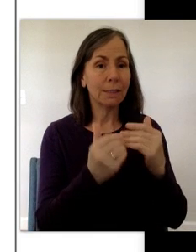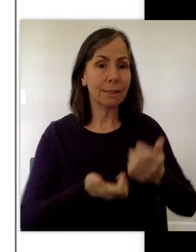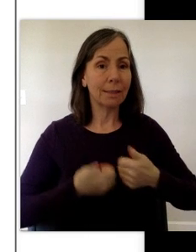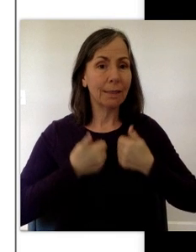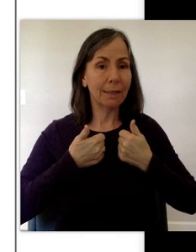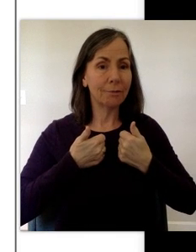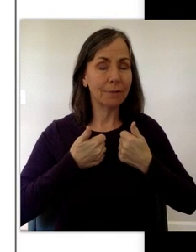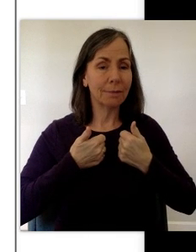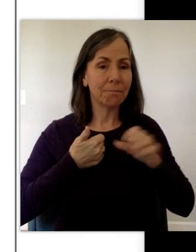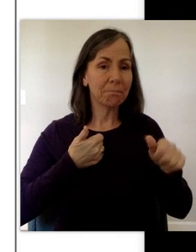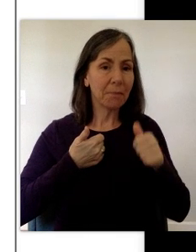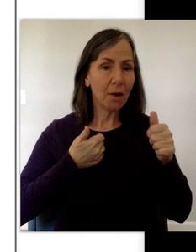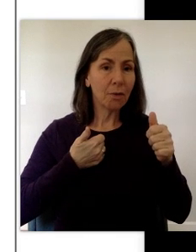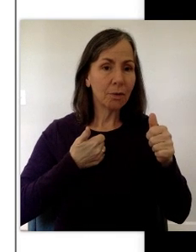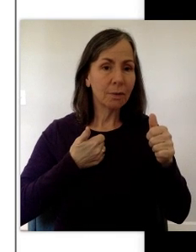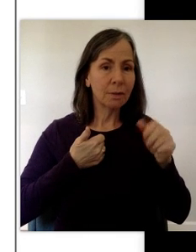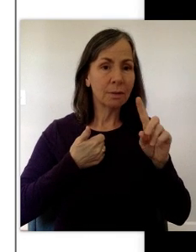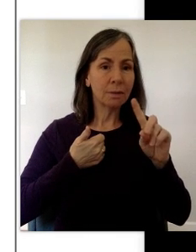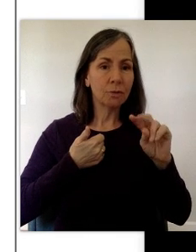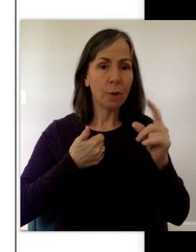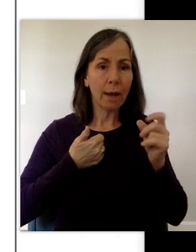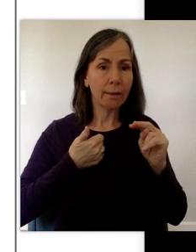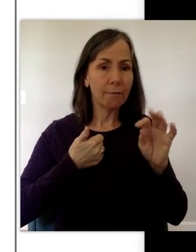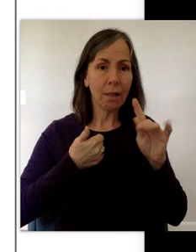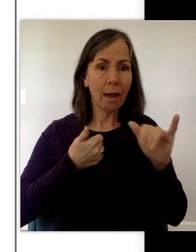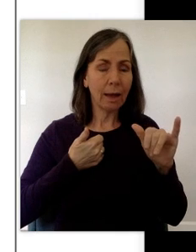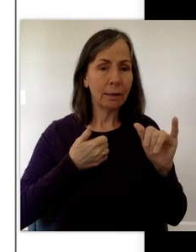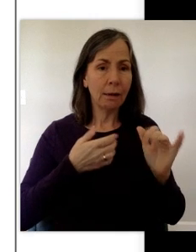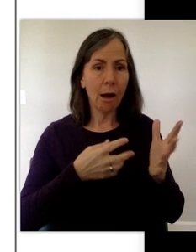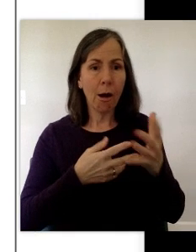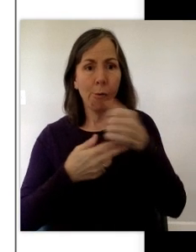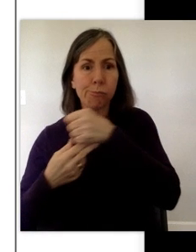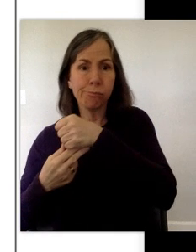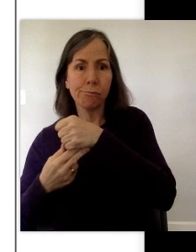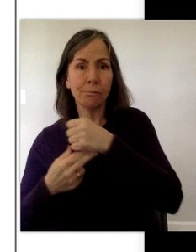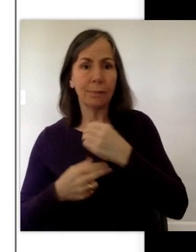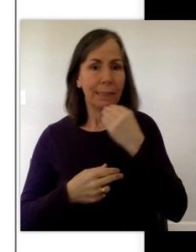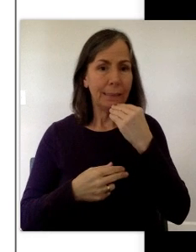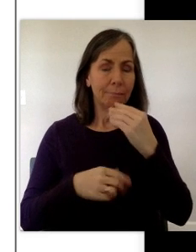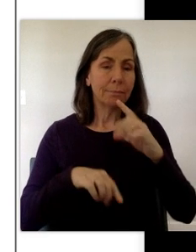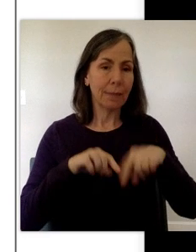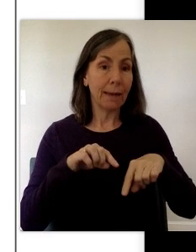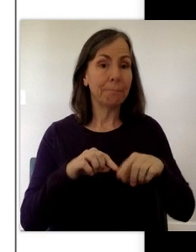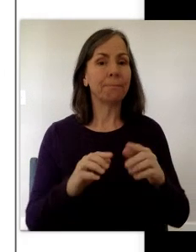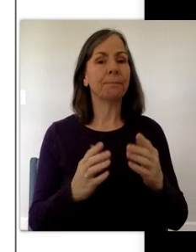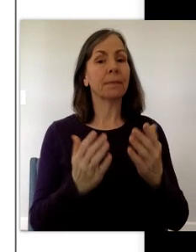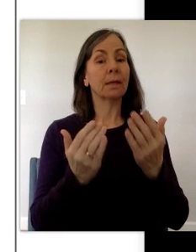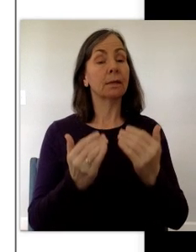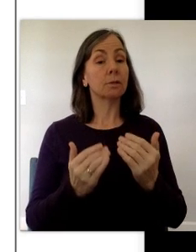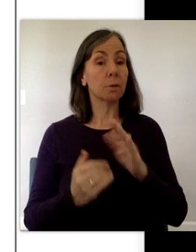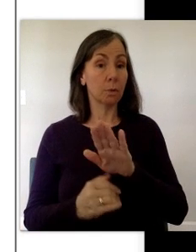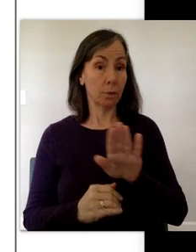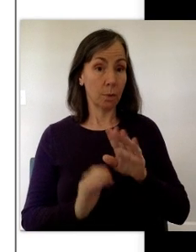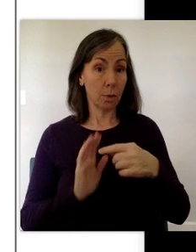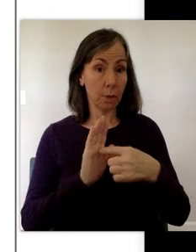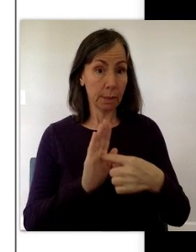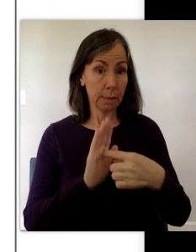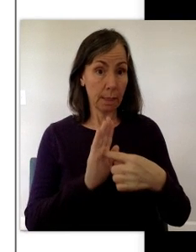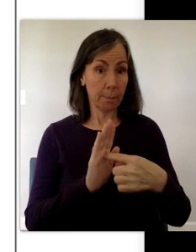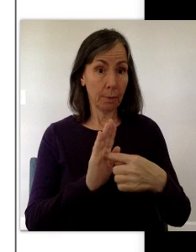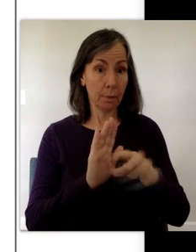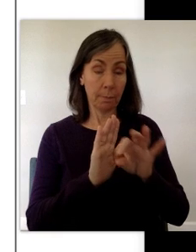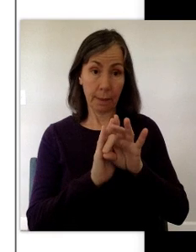lived. So you are going to choose your own example, and then next class we're going to do this